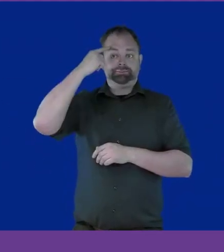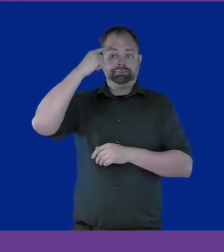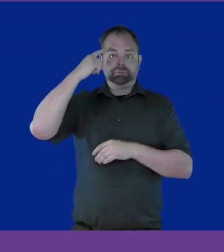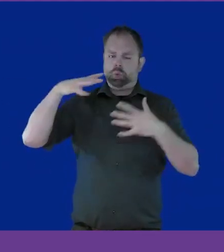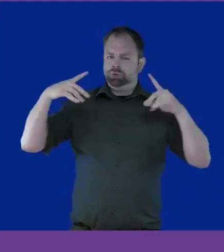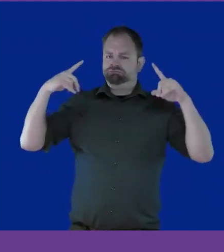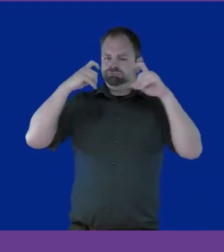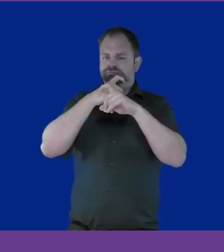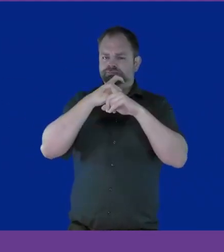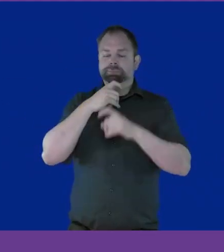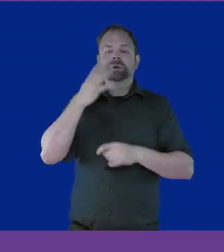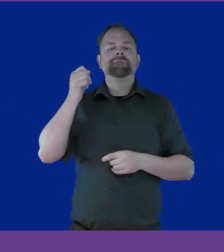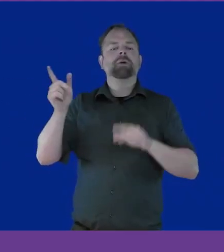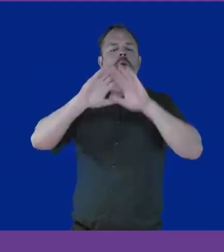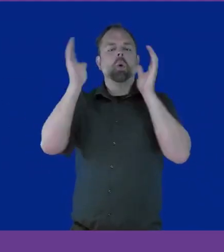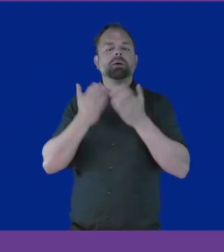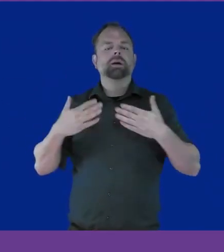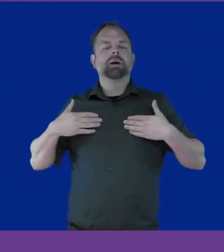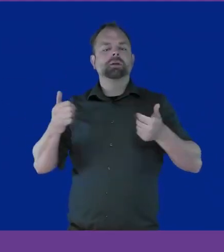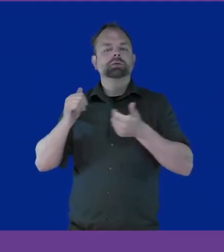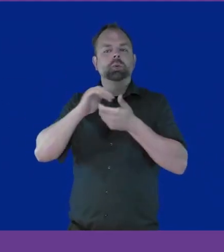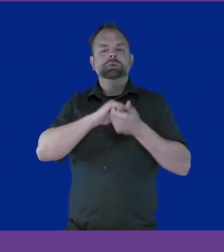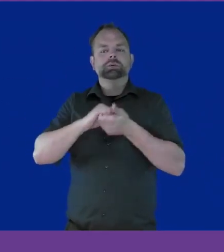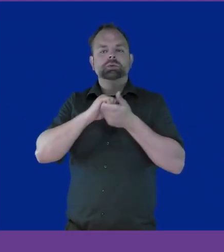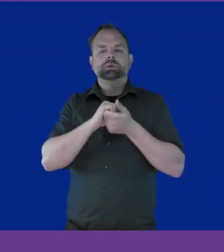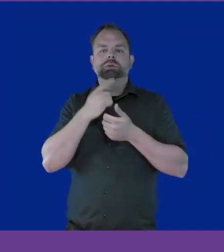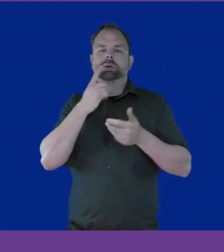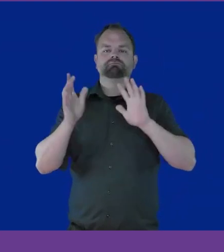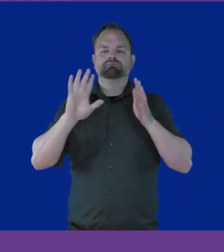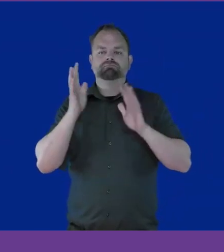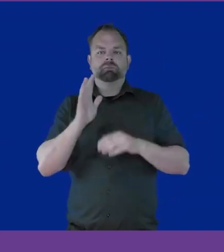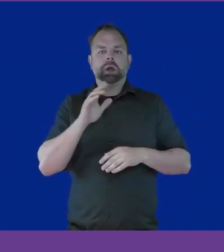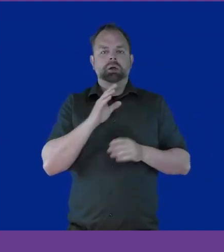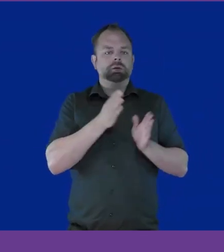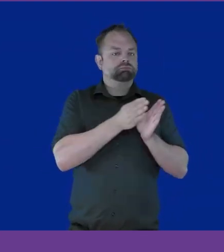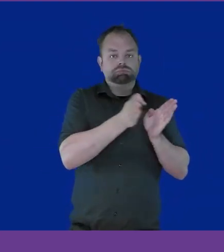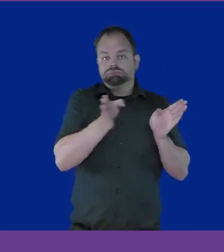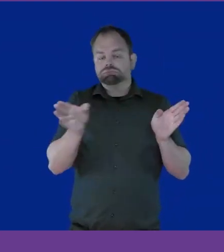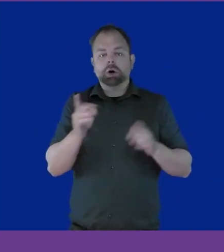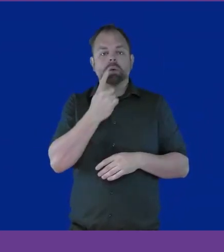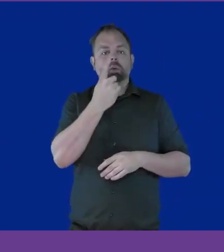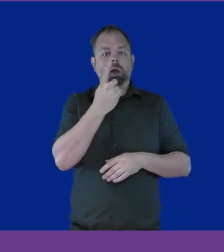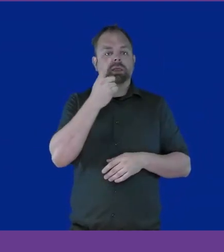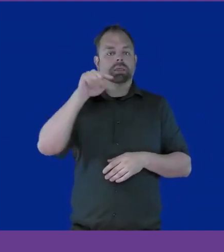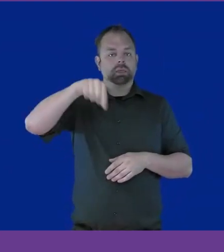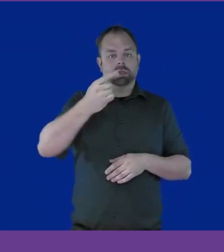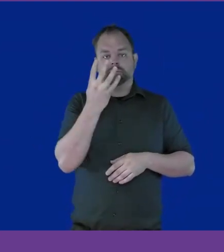knowledge of all about them? And I have to be a bit heretic to ourselves, the organizers. I'm part of the